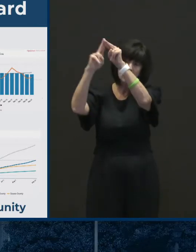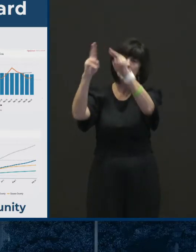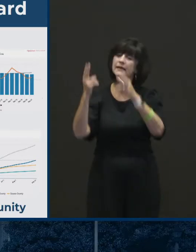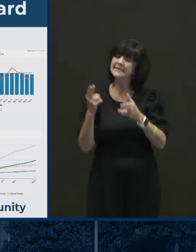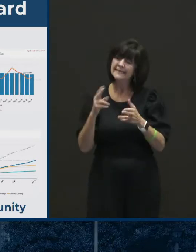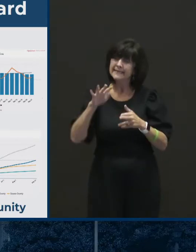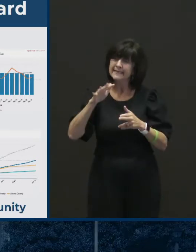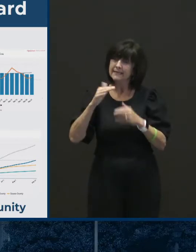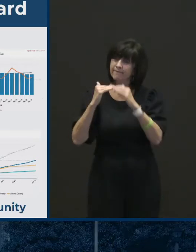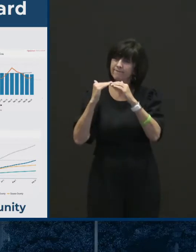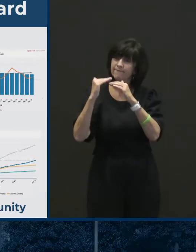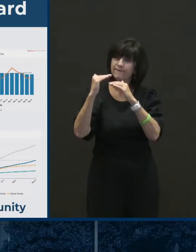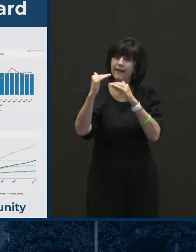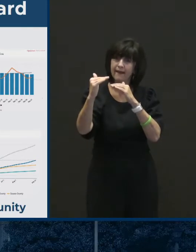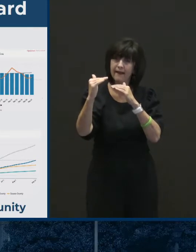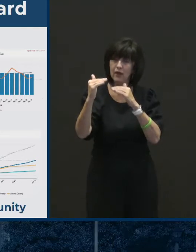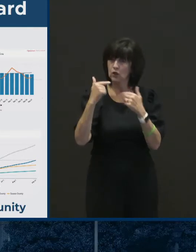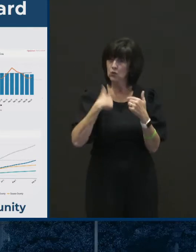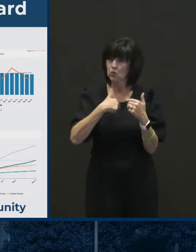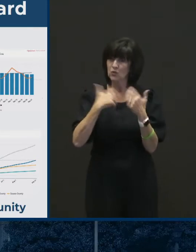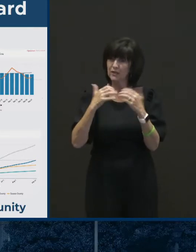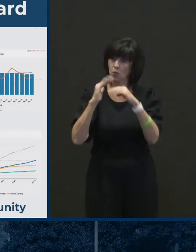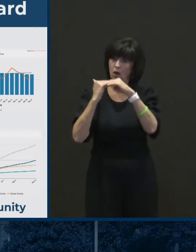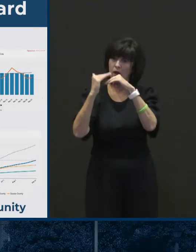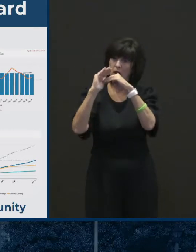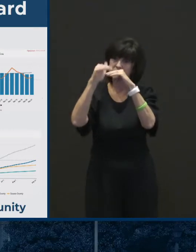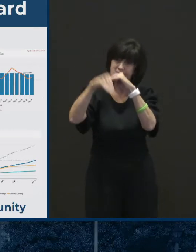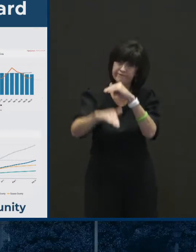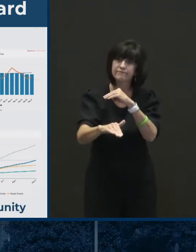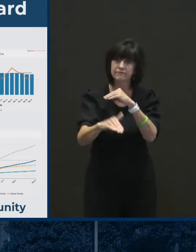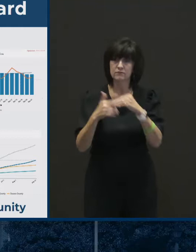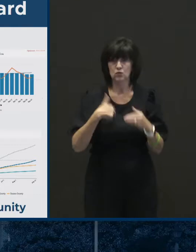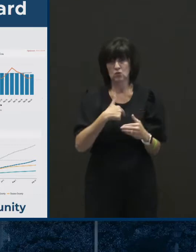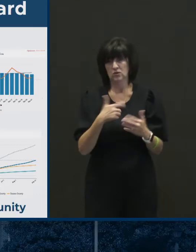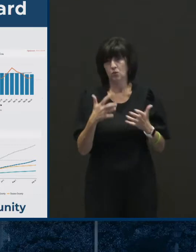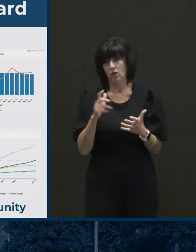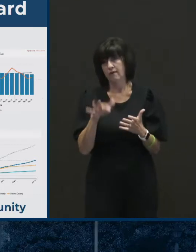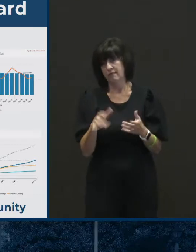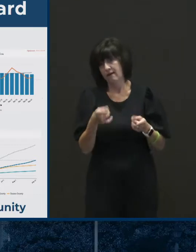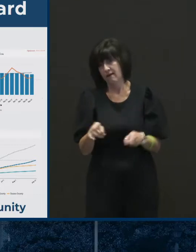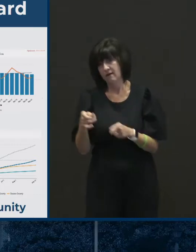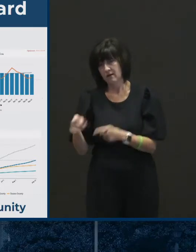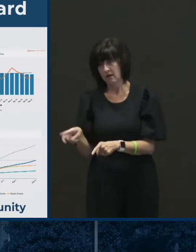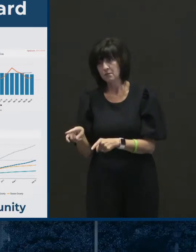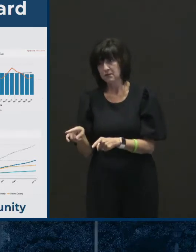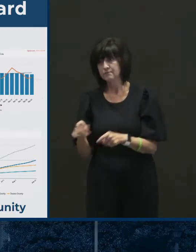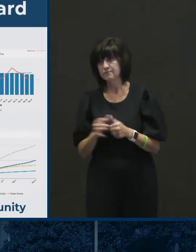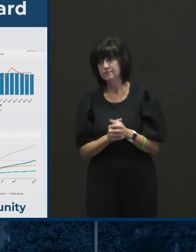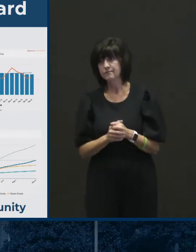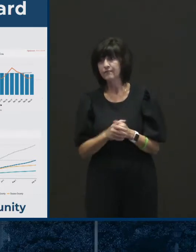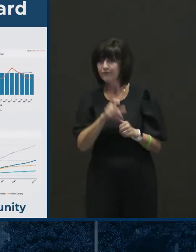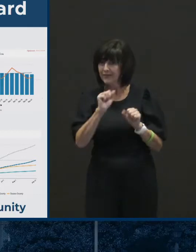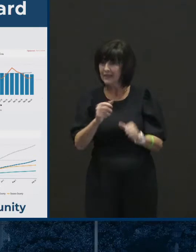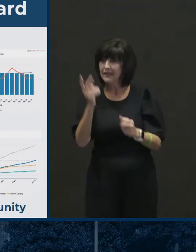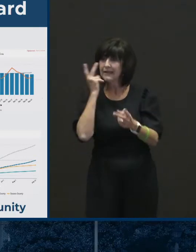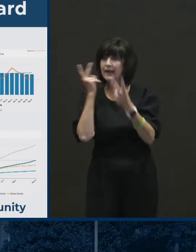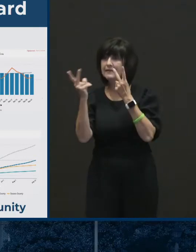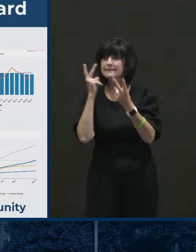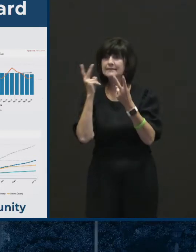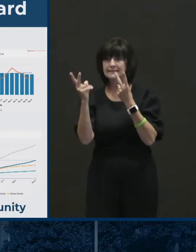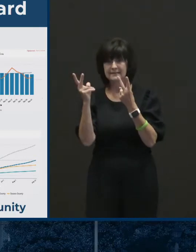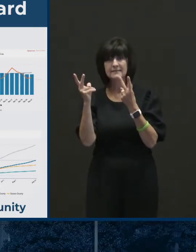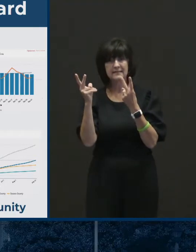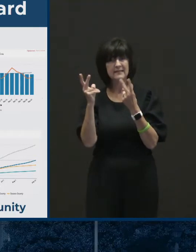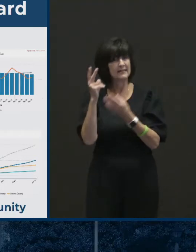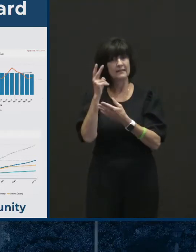declining below 5%, and new positive cases, that you can see the little bit of irregularity